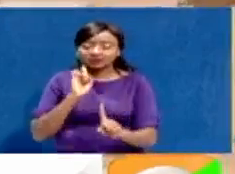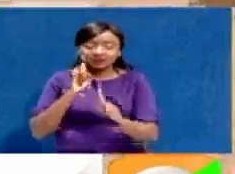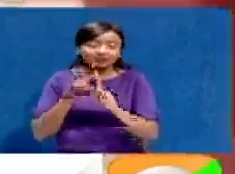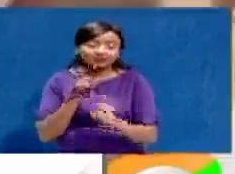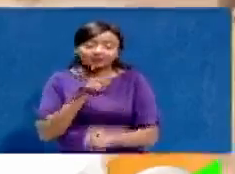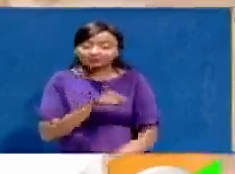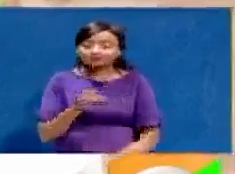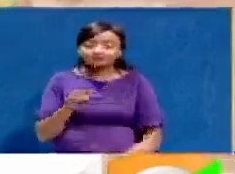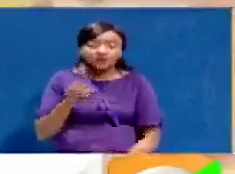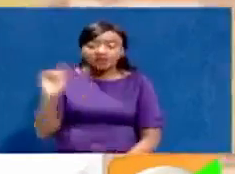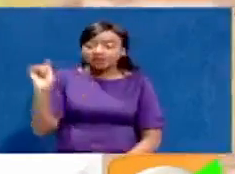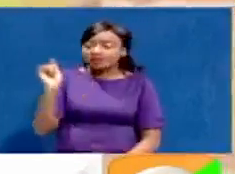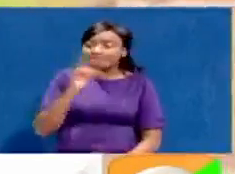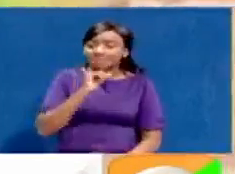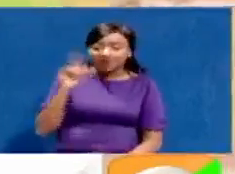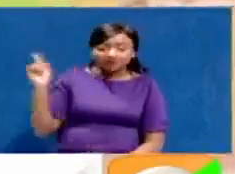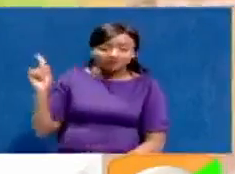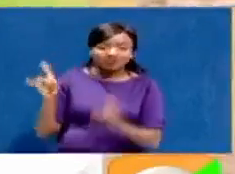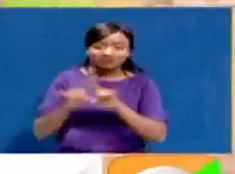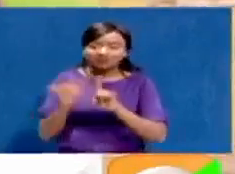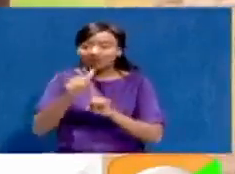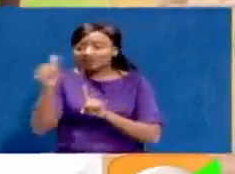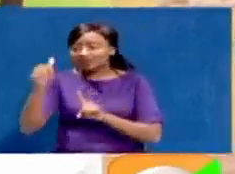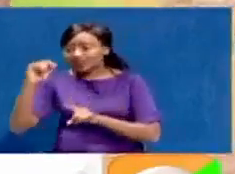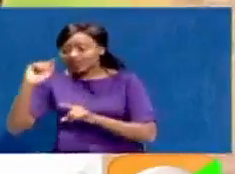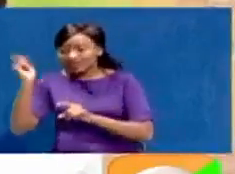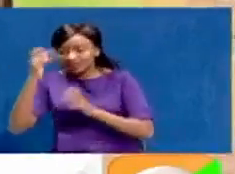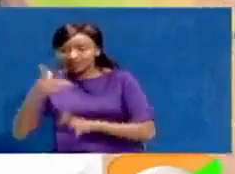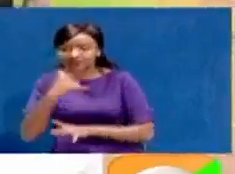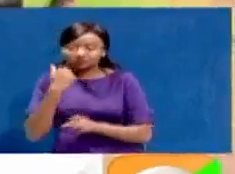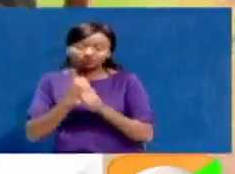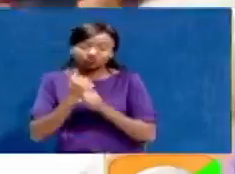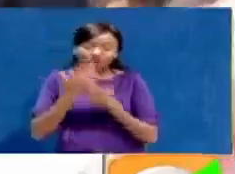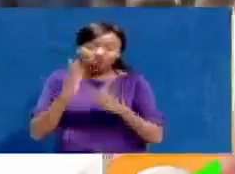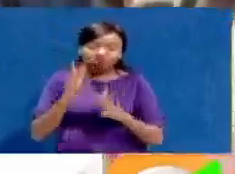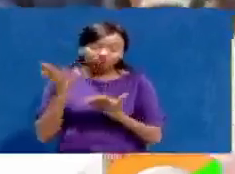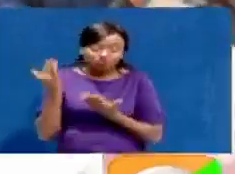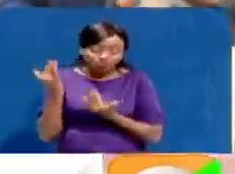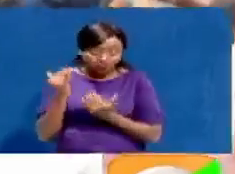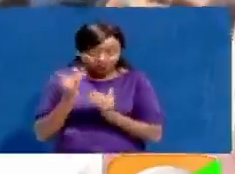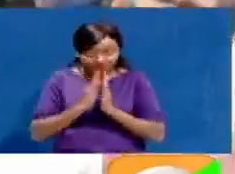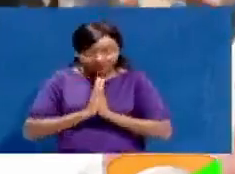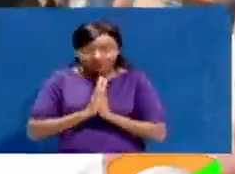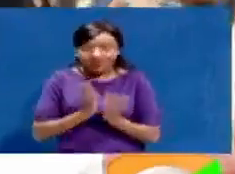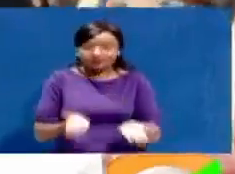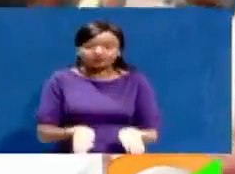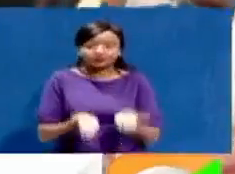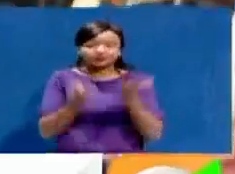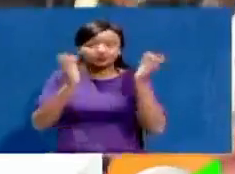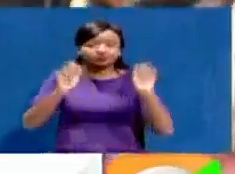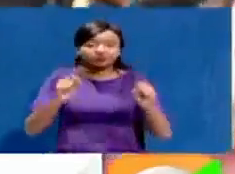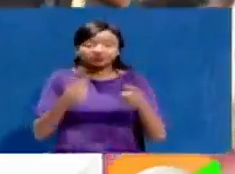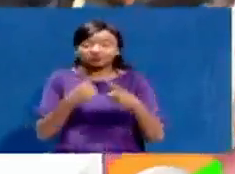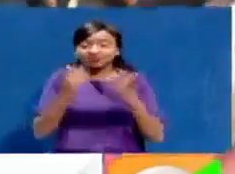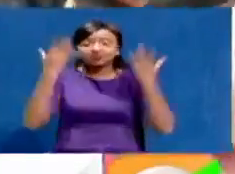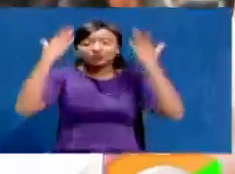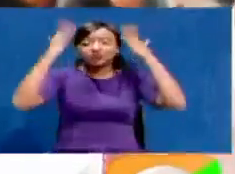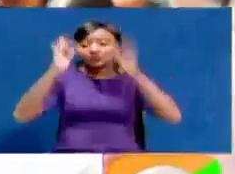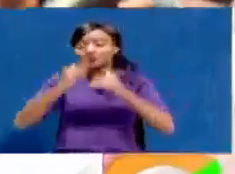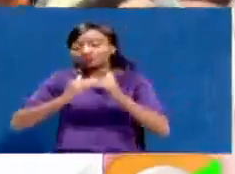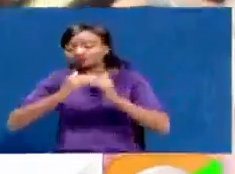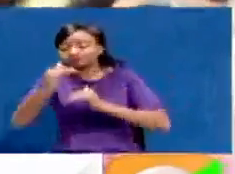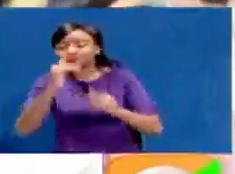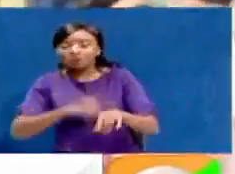then, John and other Kenyans struggling with unemployment hope for the situation to improve, even as uncertainty looms over what lies